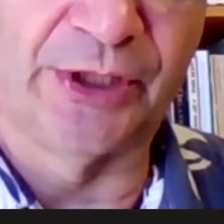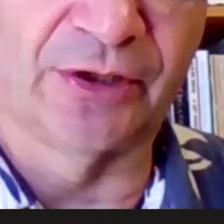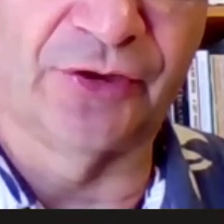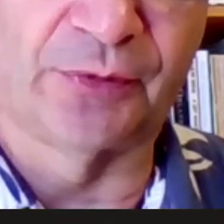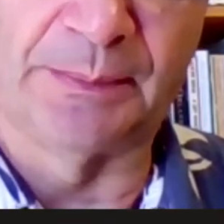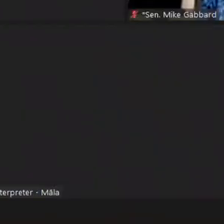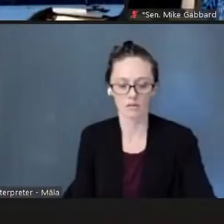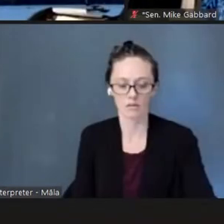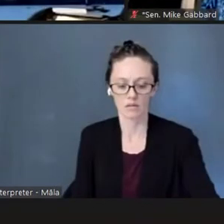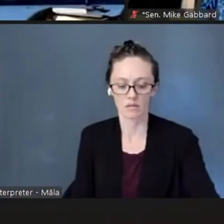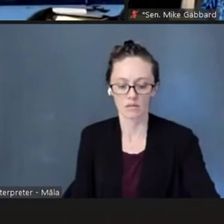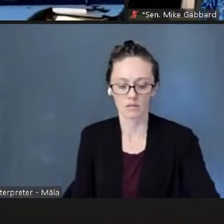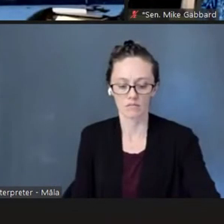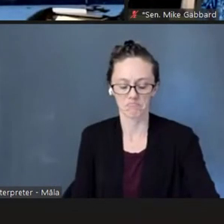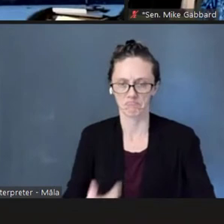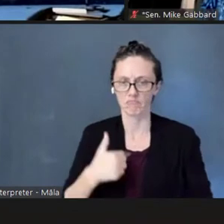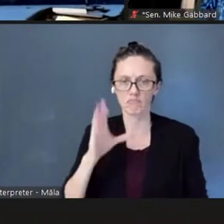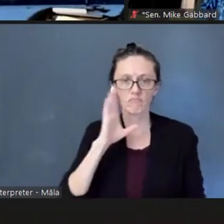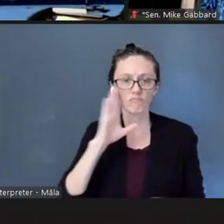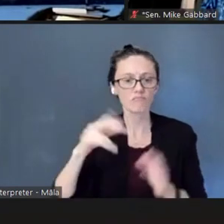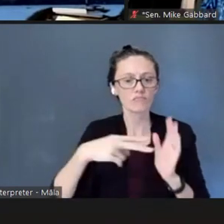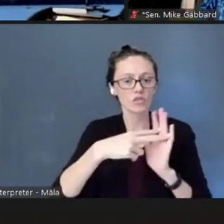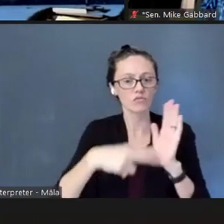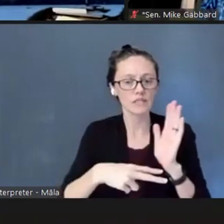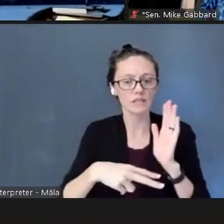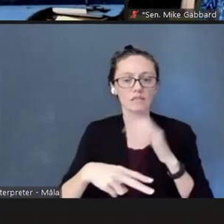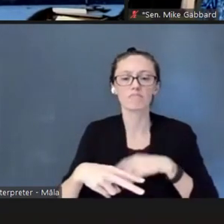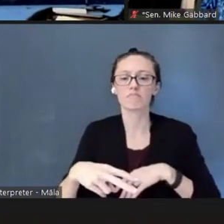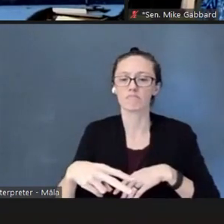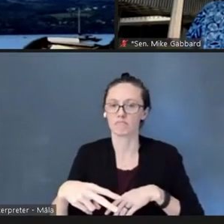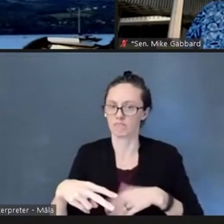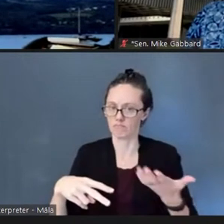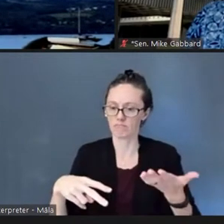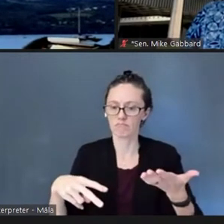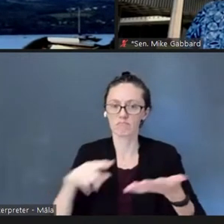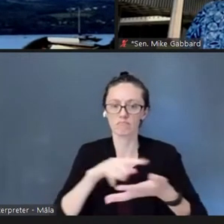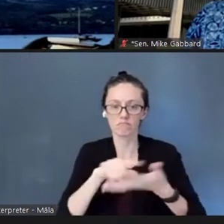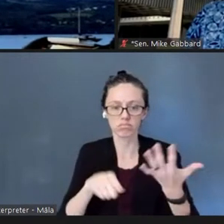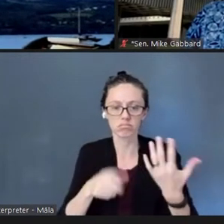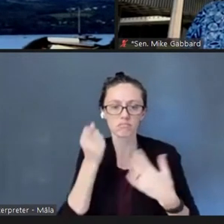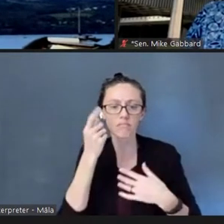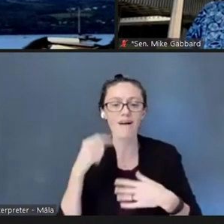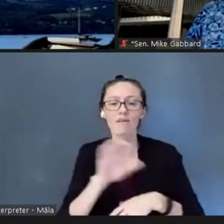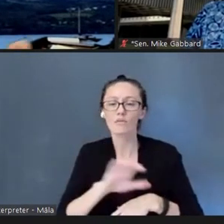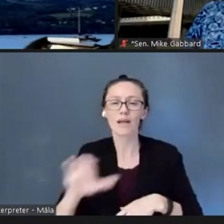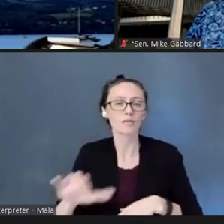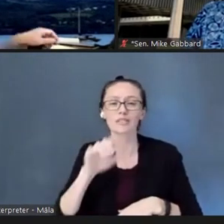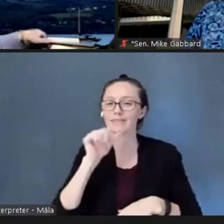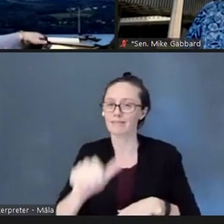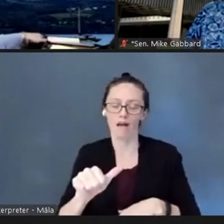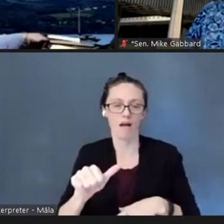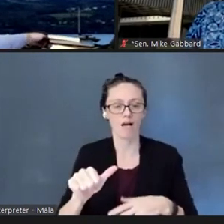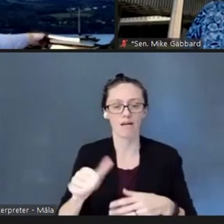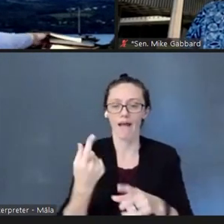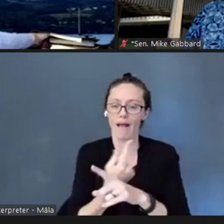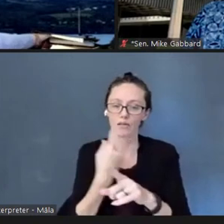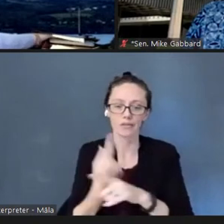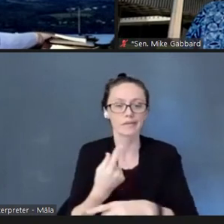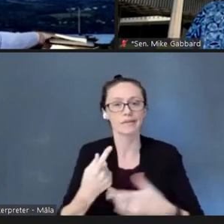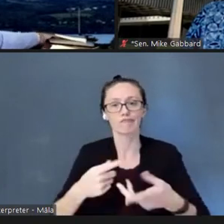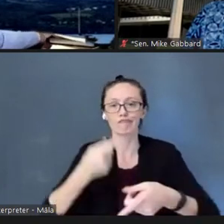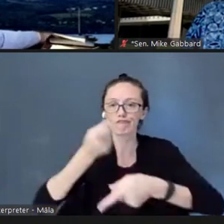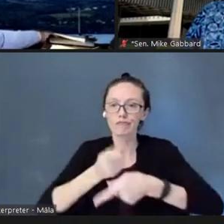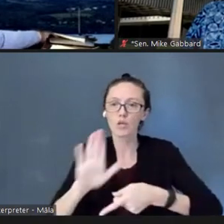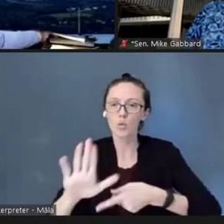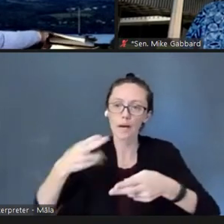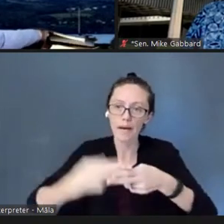I'll be reading a list of people who submitted written testimony for each measure. We apologize if the closed captioning doesn't accurately describe the names or if I butcher your name.